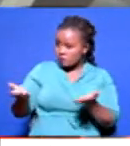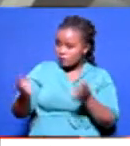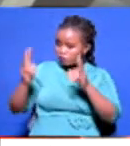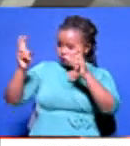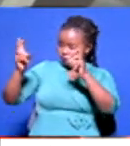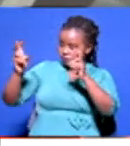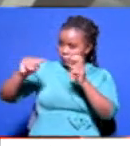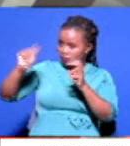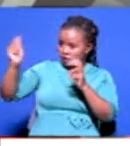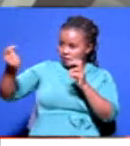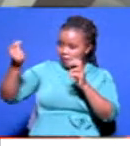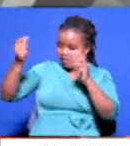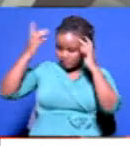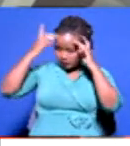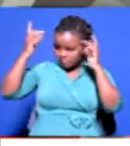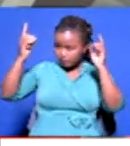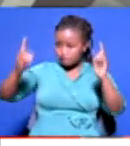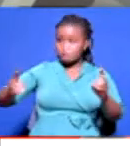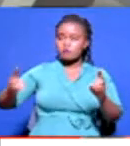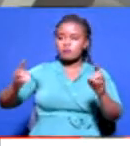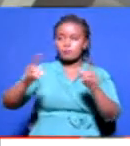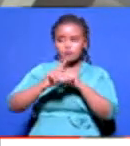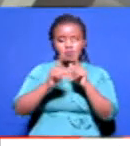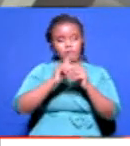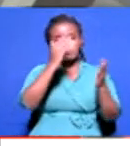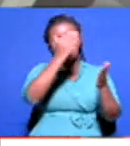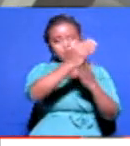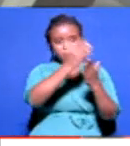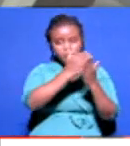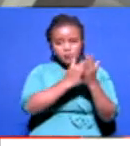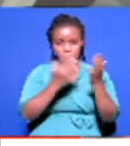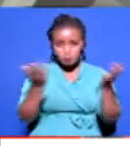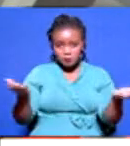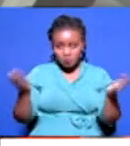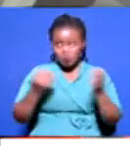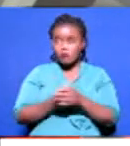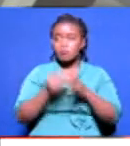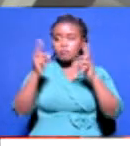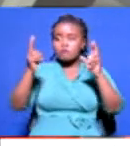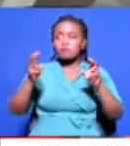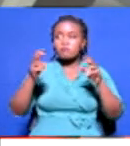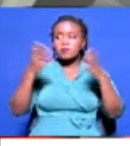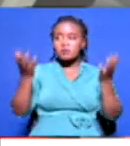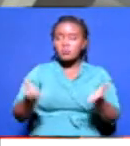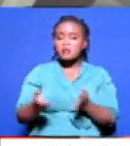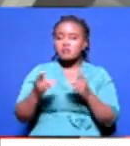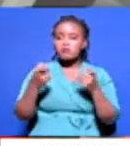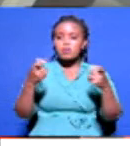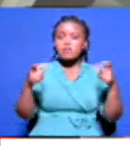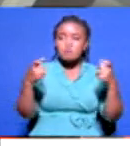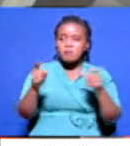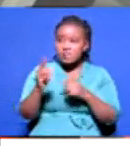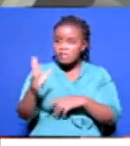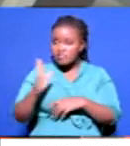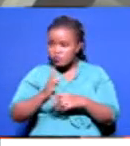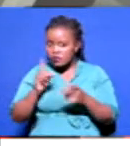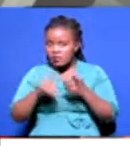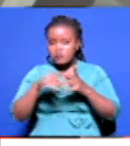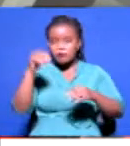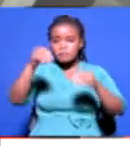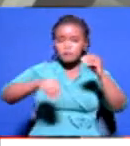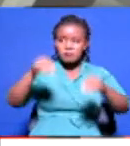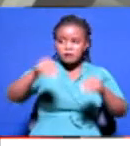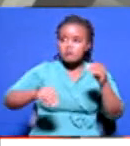and the program show is called Kenya Decides. The topic of discussion, media security and elections, and our